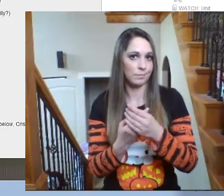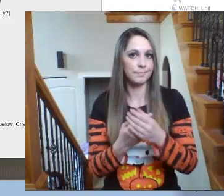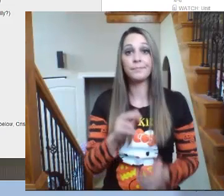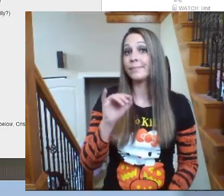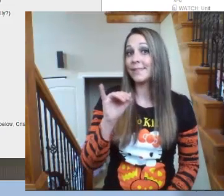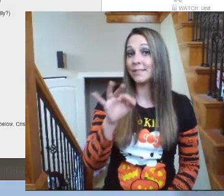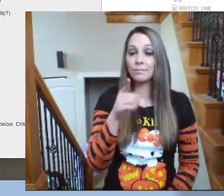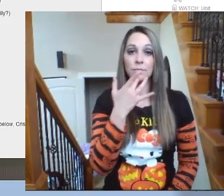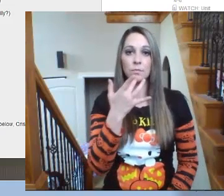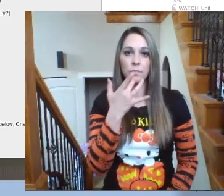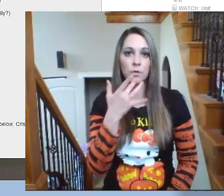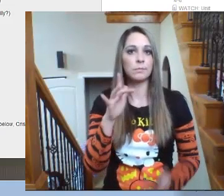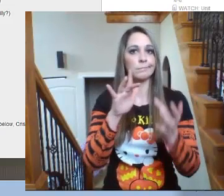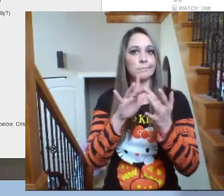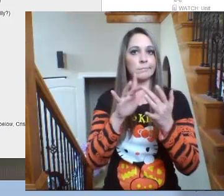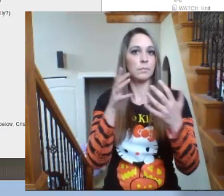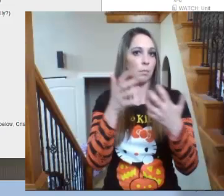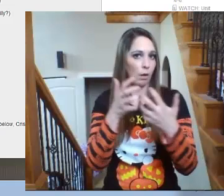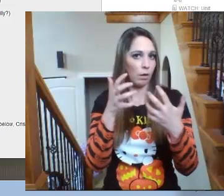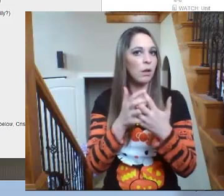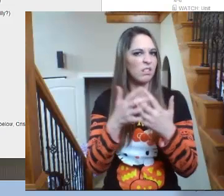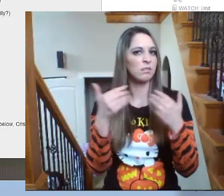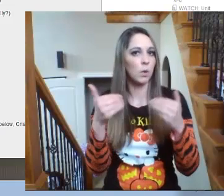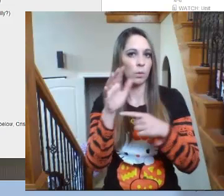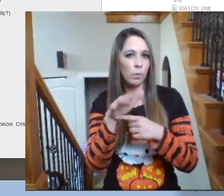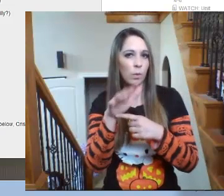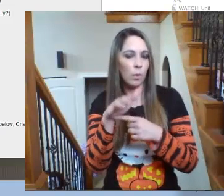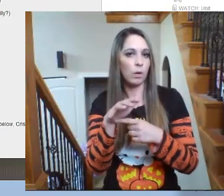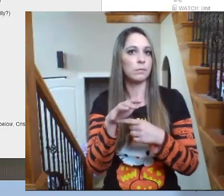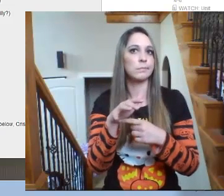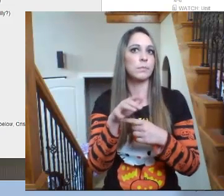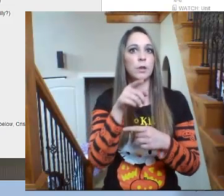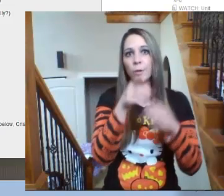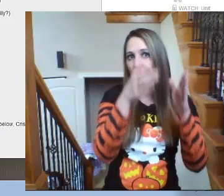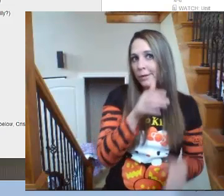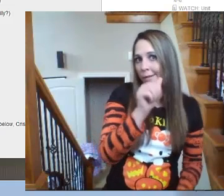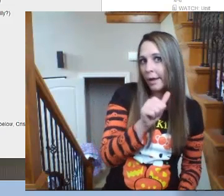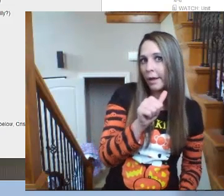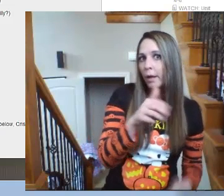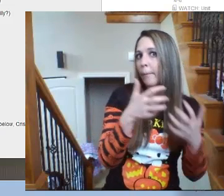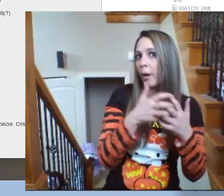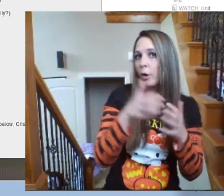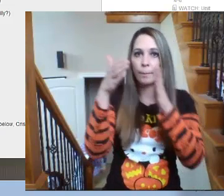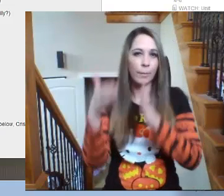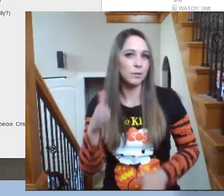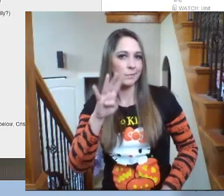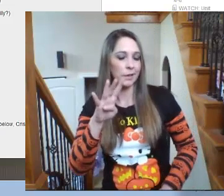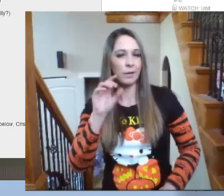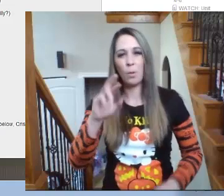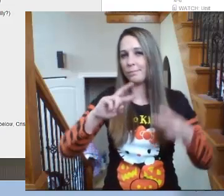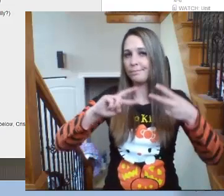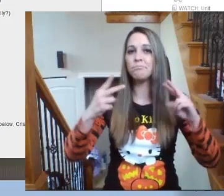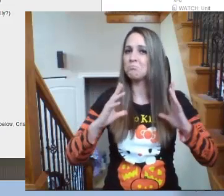both person A and person B. If you prefer to contact a partner, go